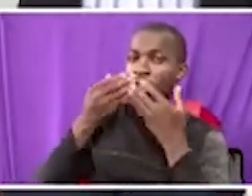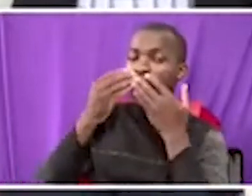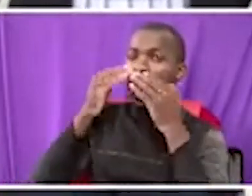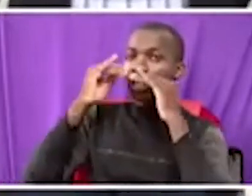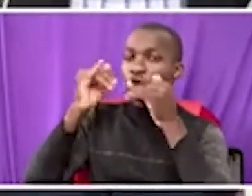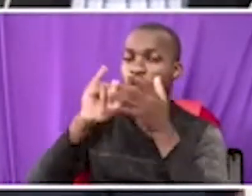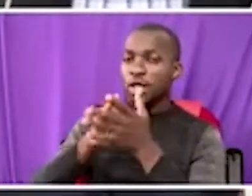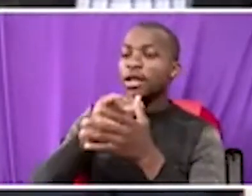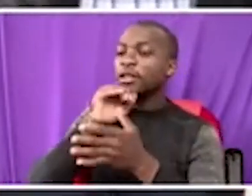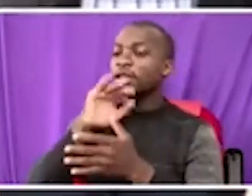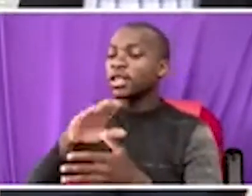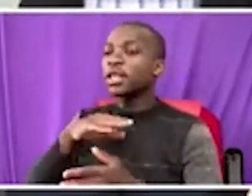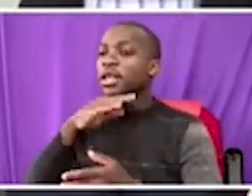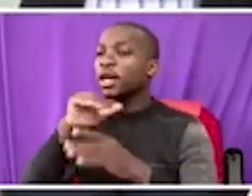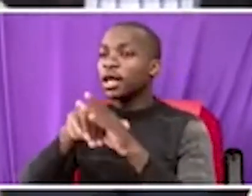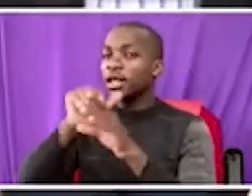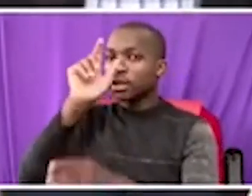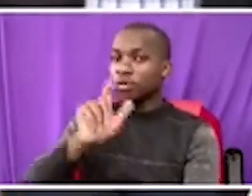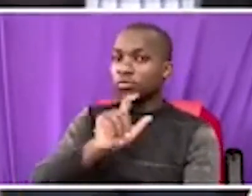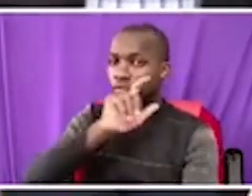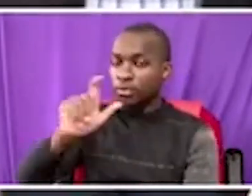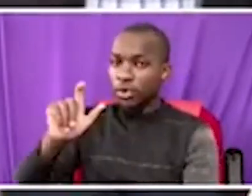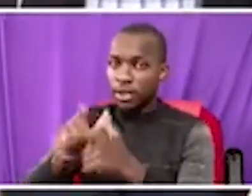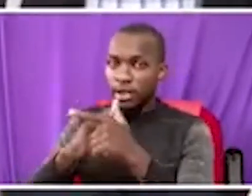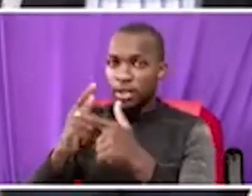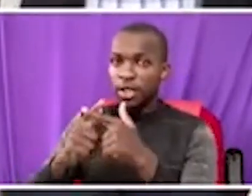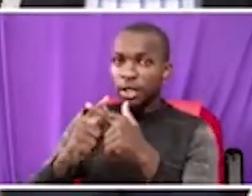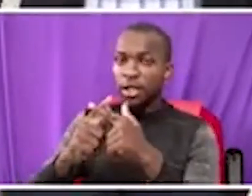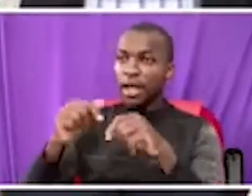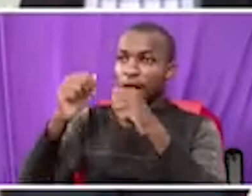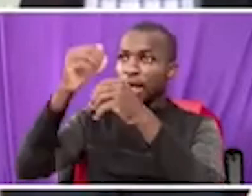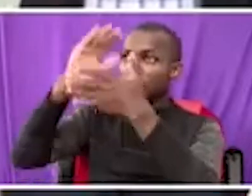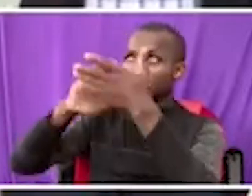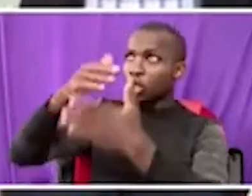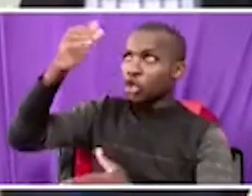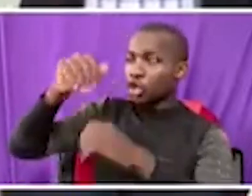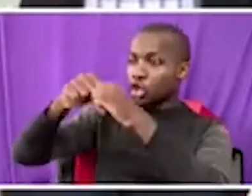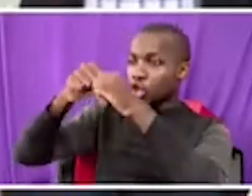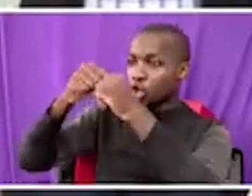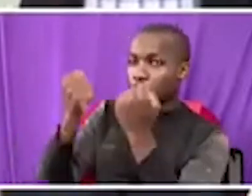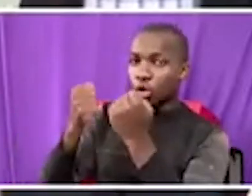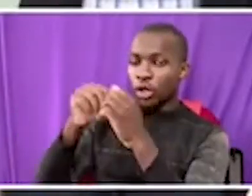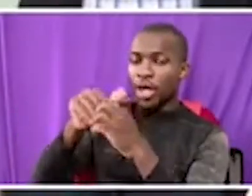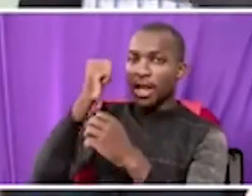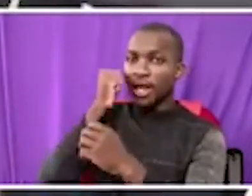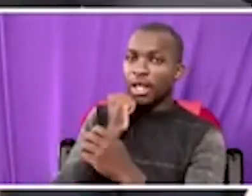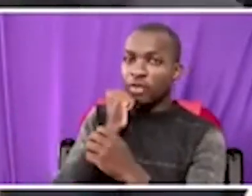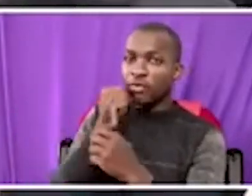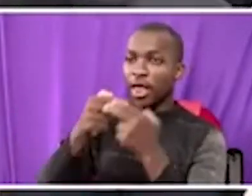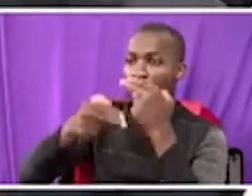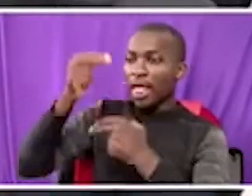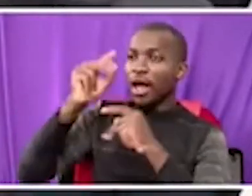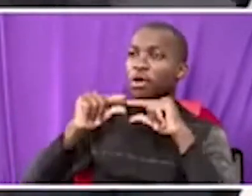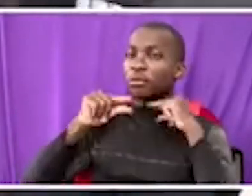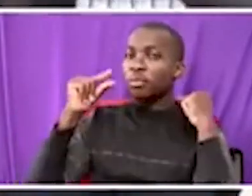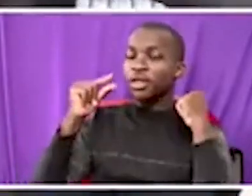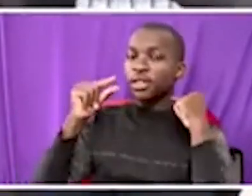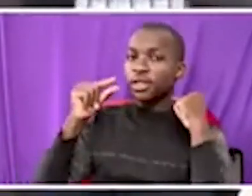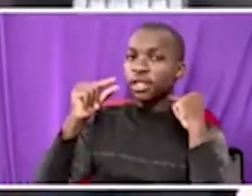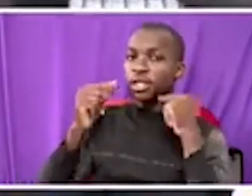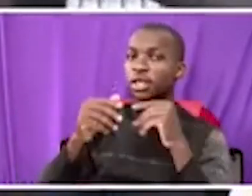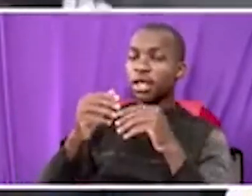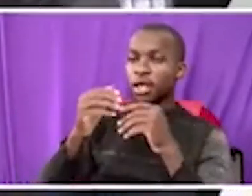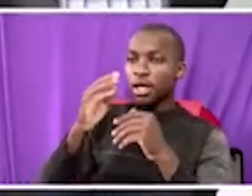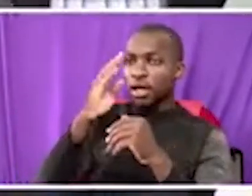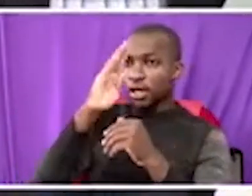had died on the cross, he tore his robe in grief, telling Caiaphas the high priest, you tore your robe in grief,